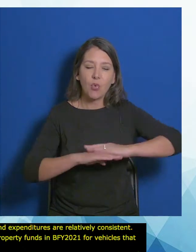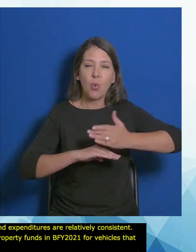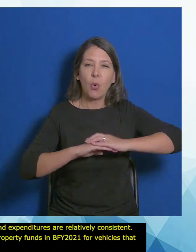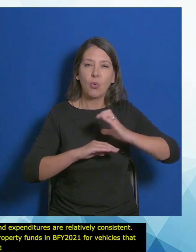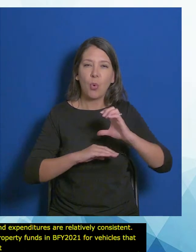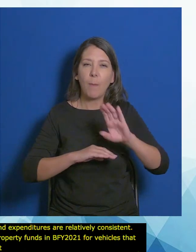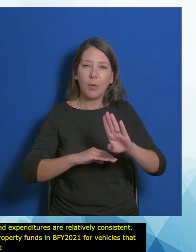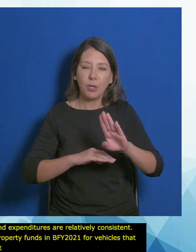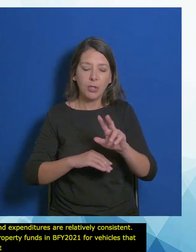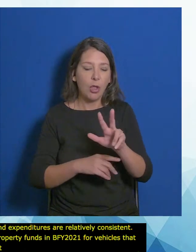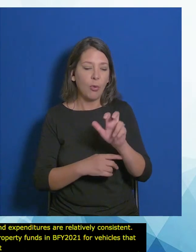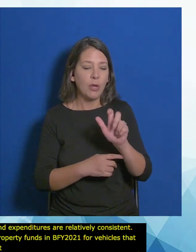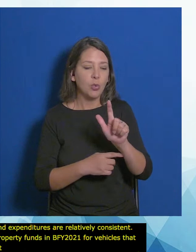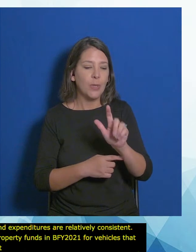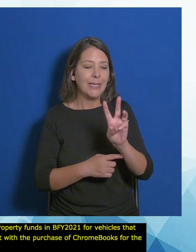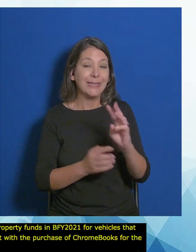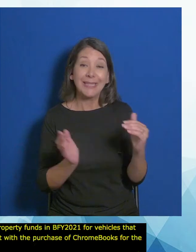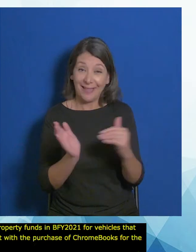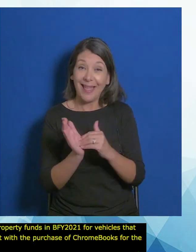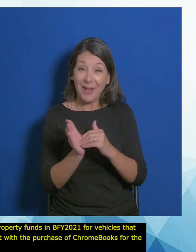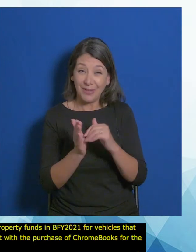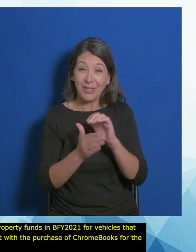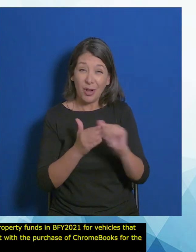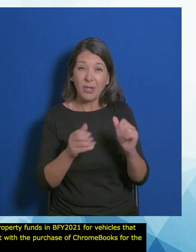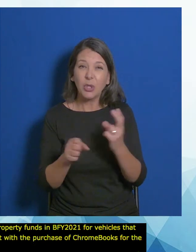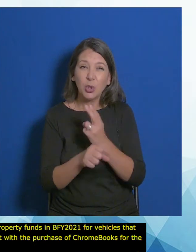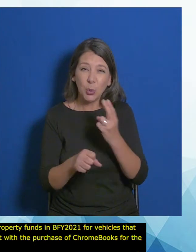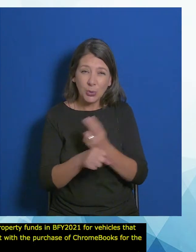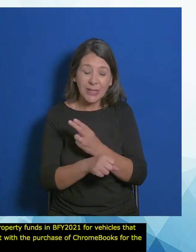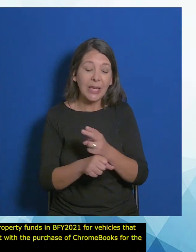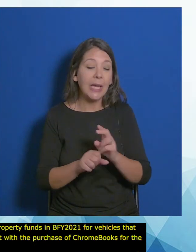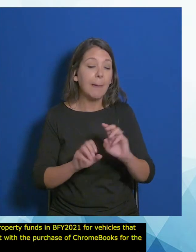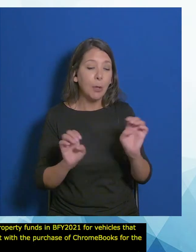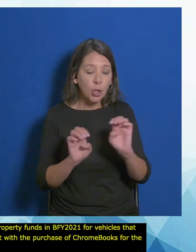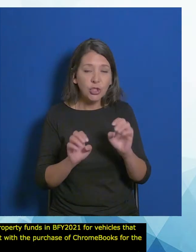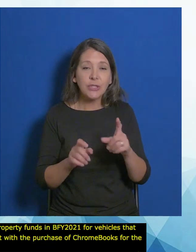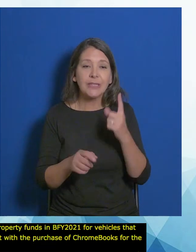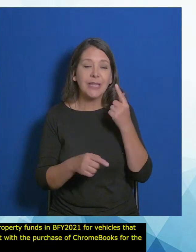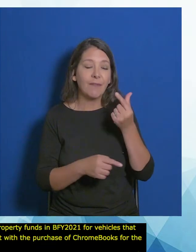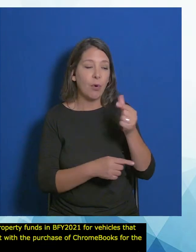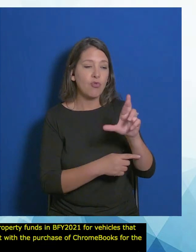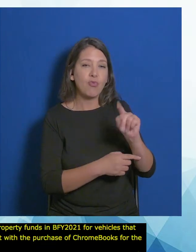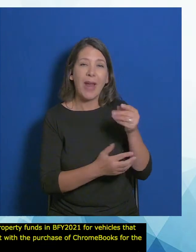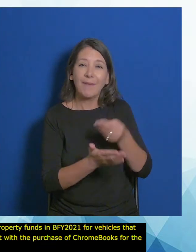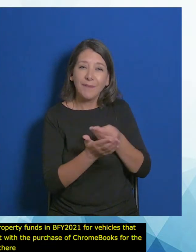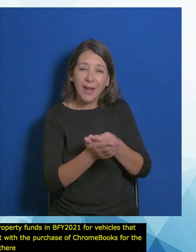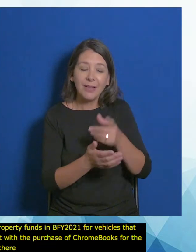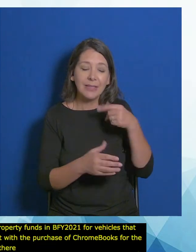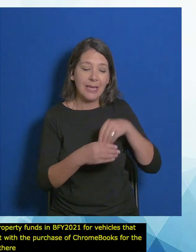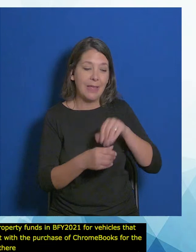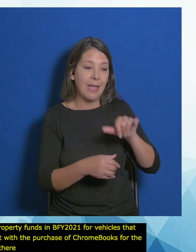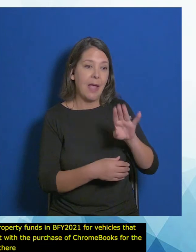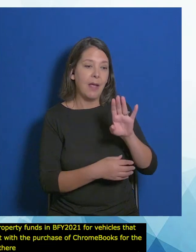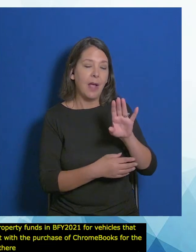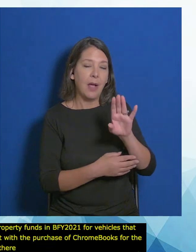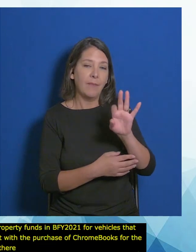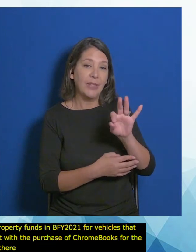students of $326,000 using emergency connectivity grant funds in budget fiscal year